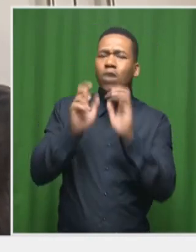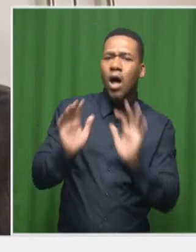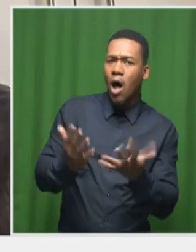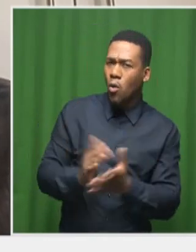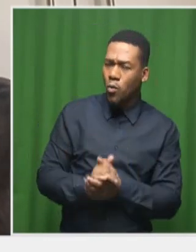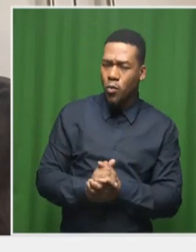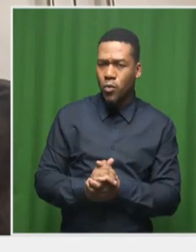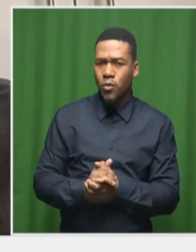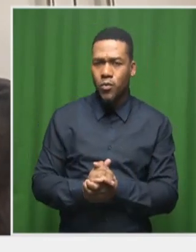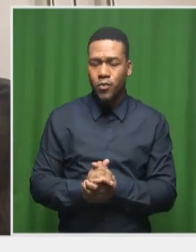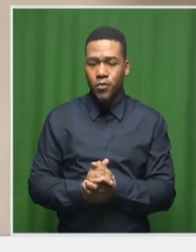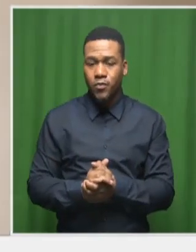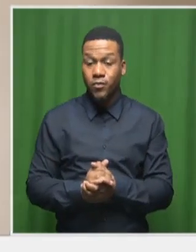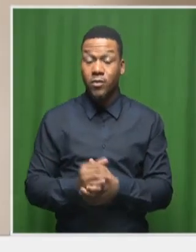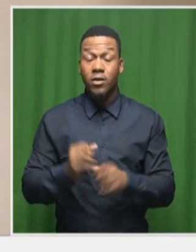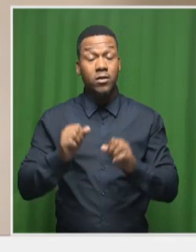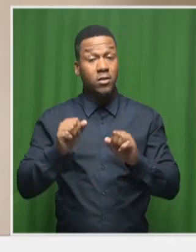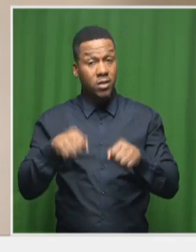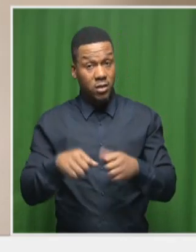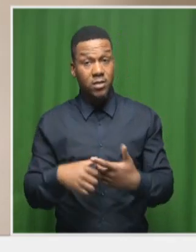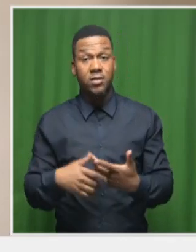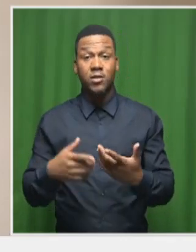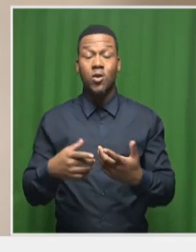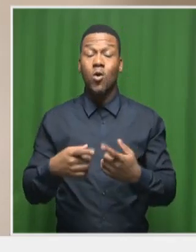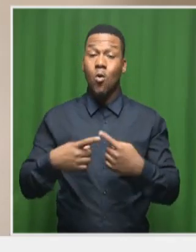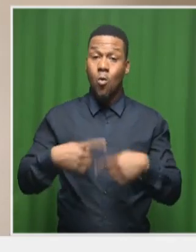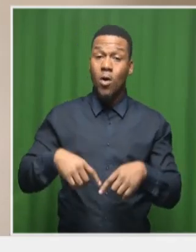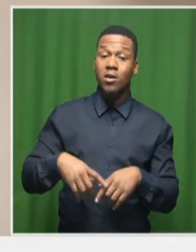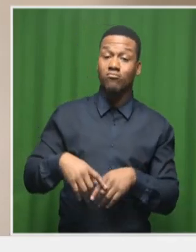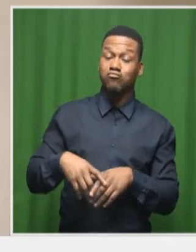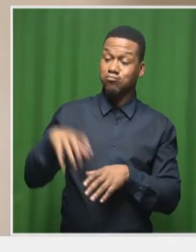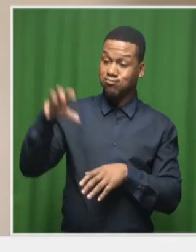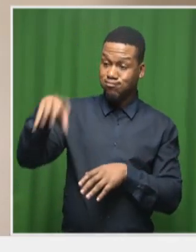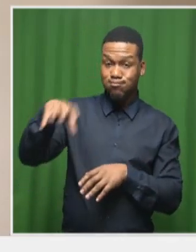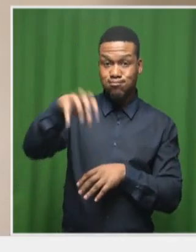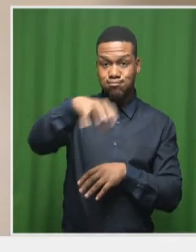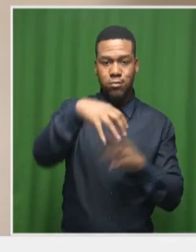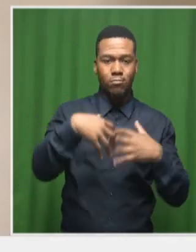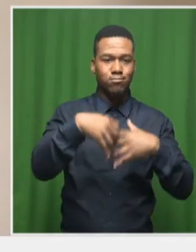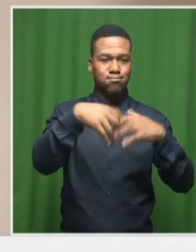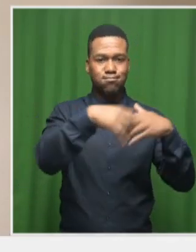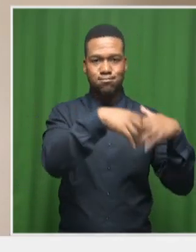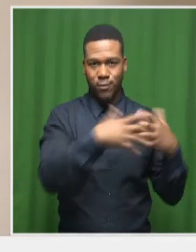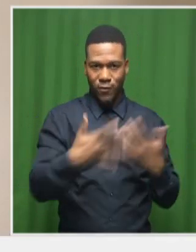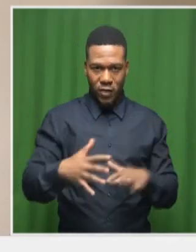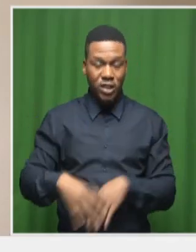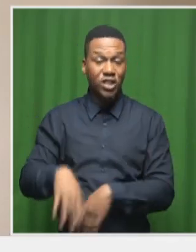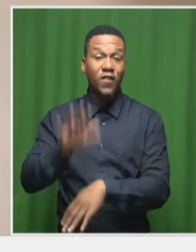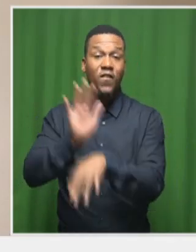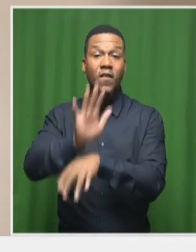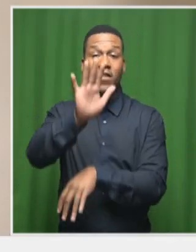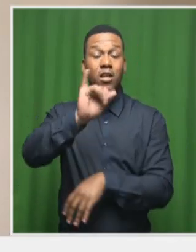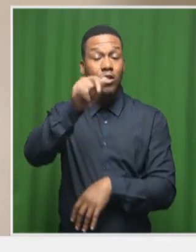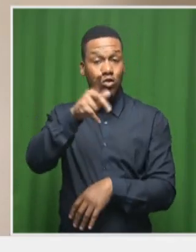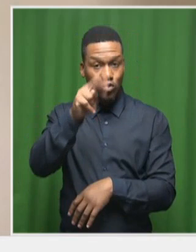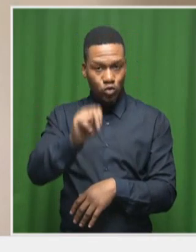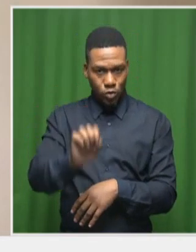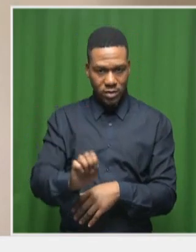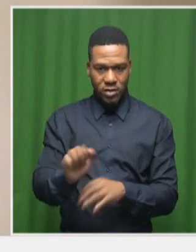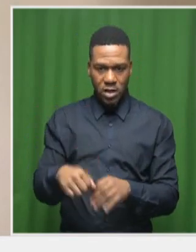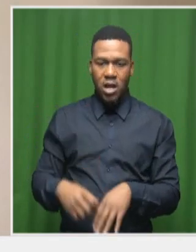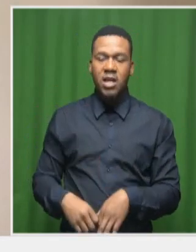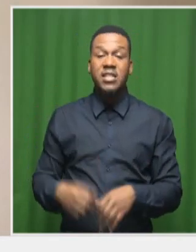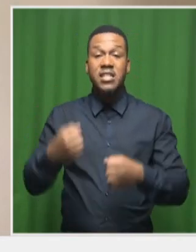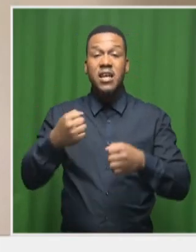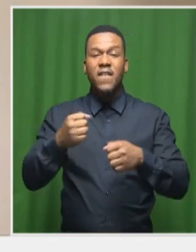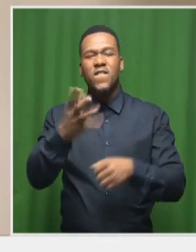So the uptake's been good. We obviously launched our fuel sites on the 15th of June. We've installed the first 50 vehicles, so we're over 50